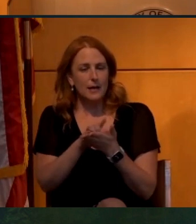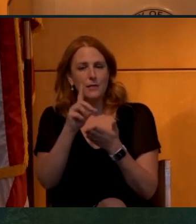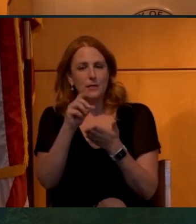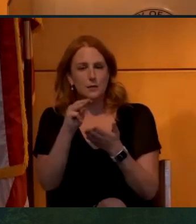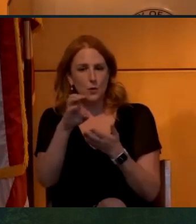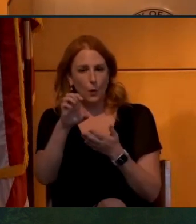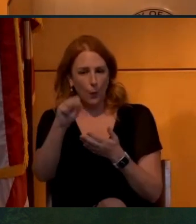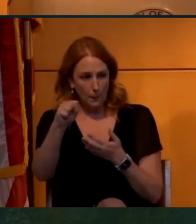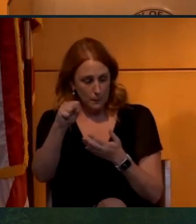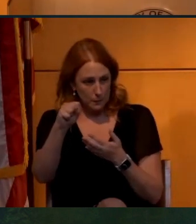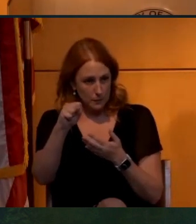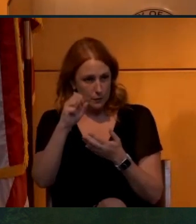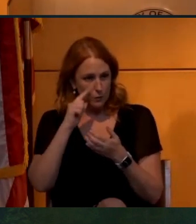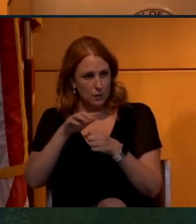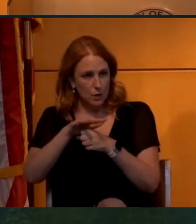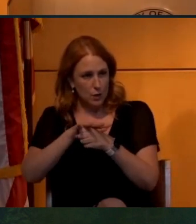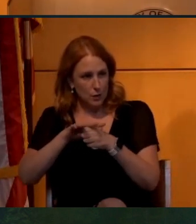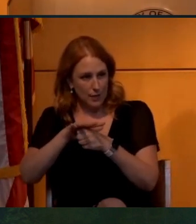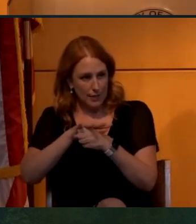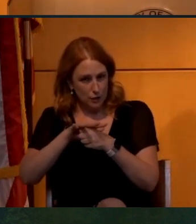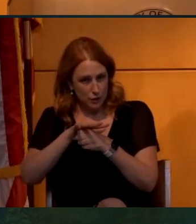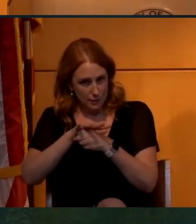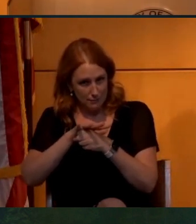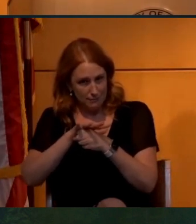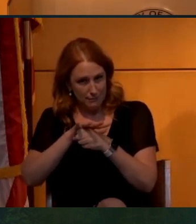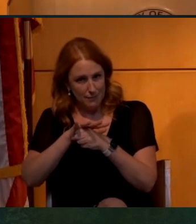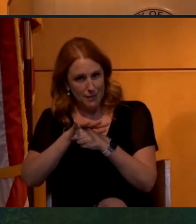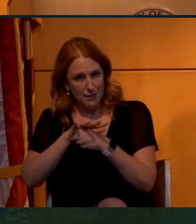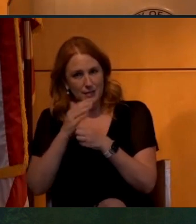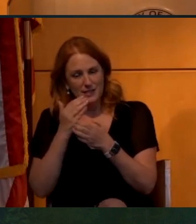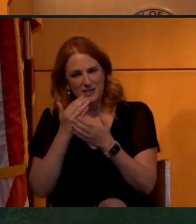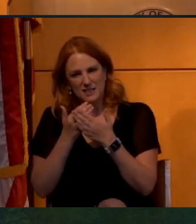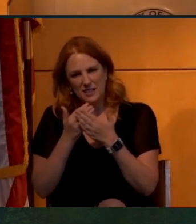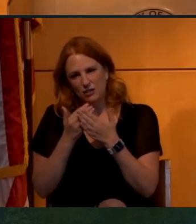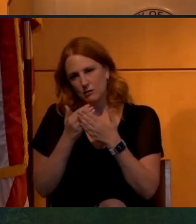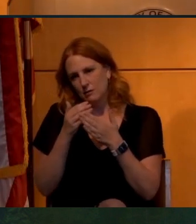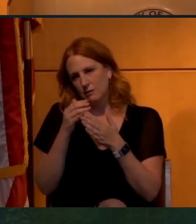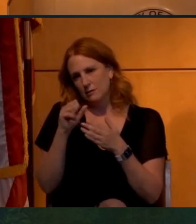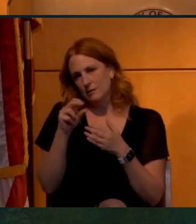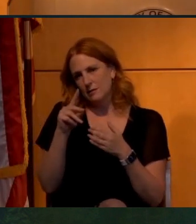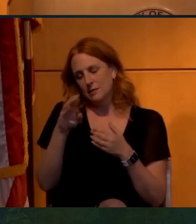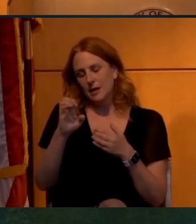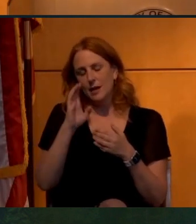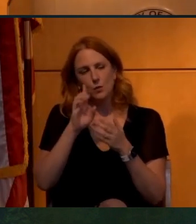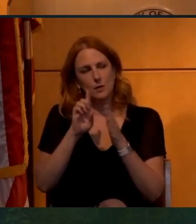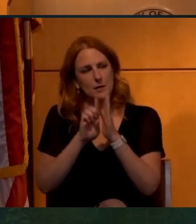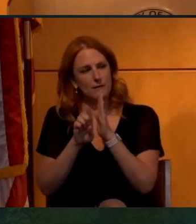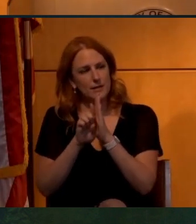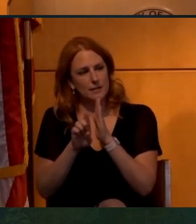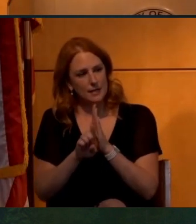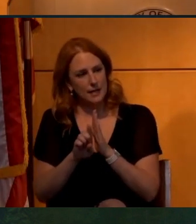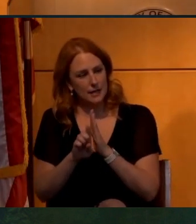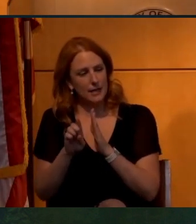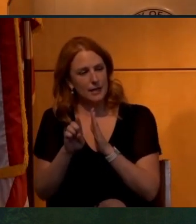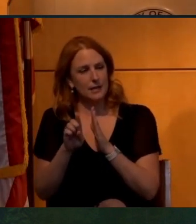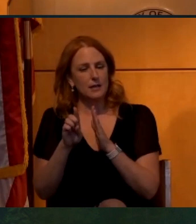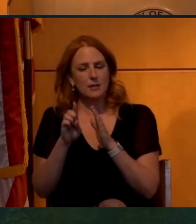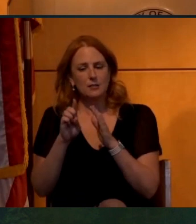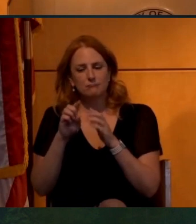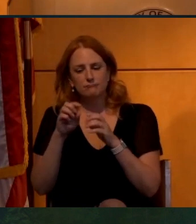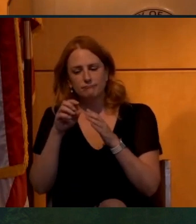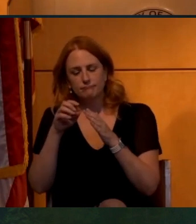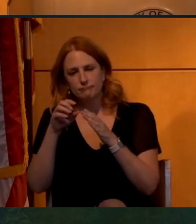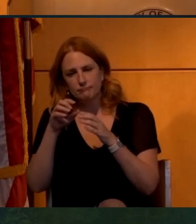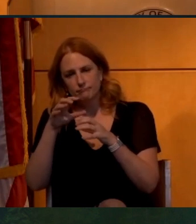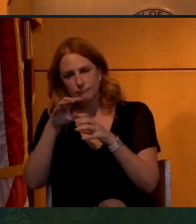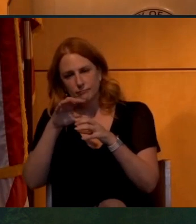which is a location of rare silicic volcanism on the lunar near side. So we'll be investigating the composition of the domes and trying to get